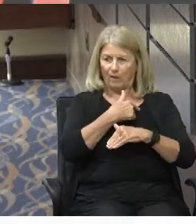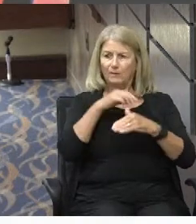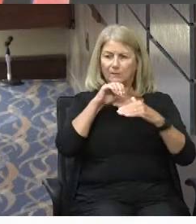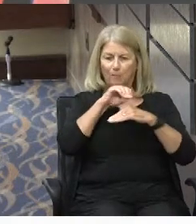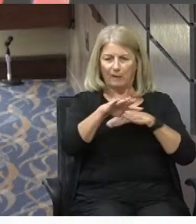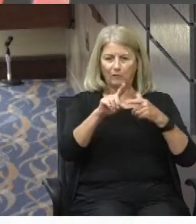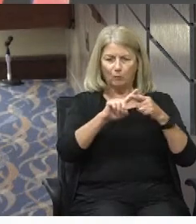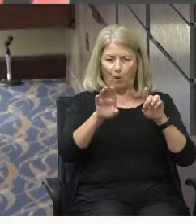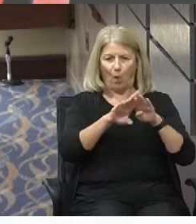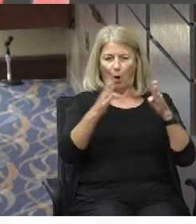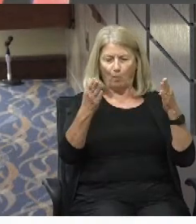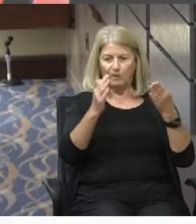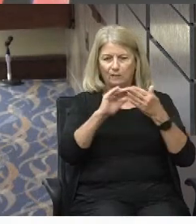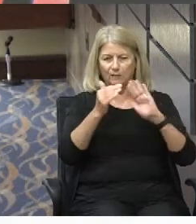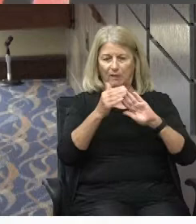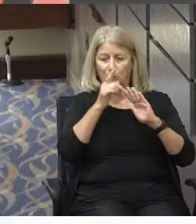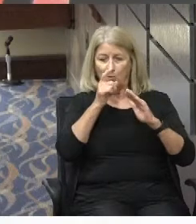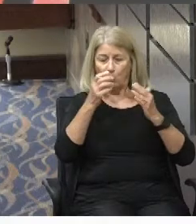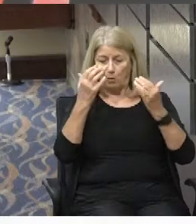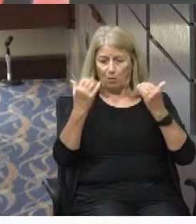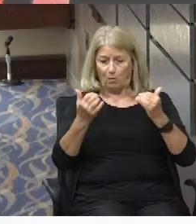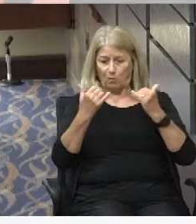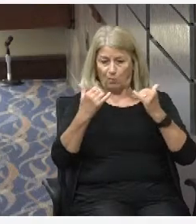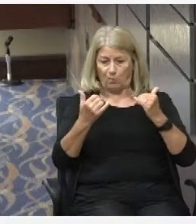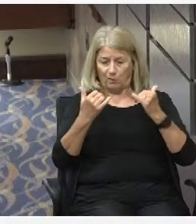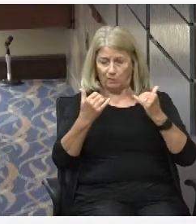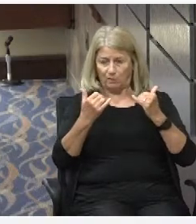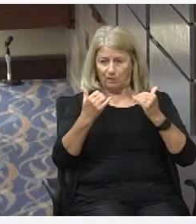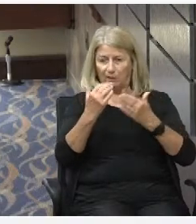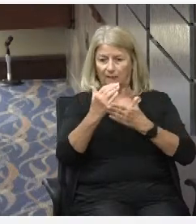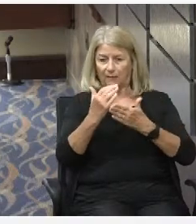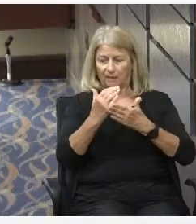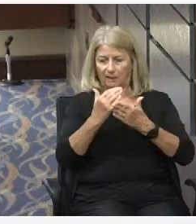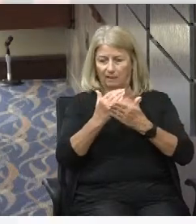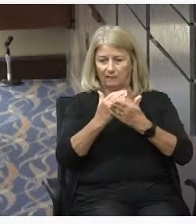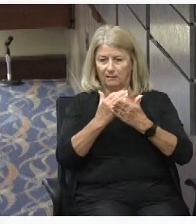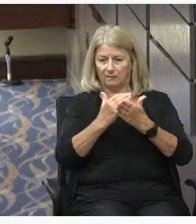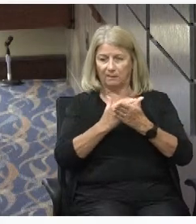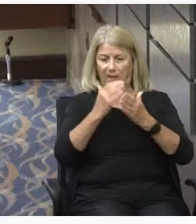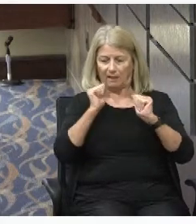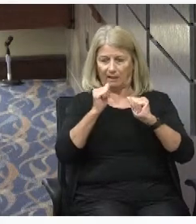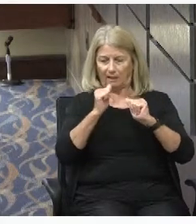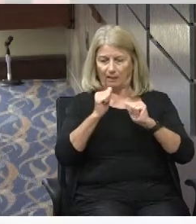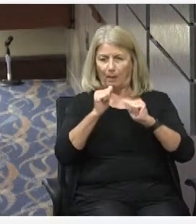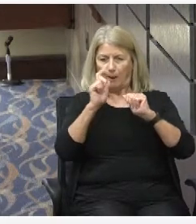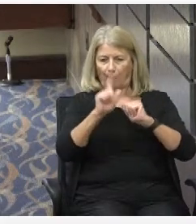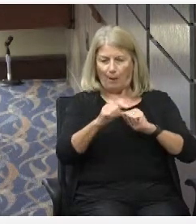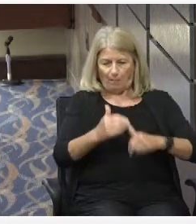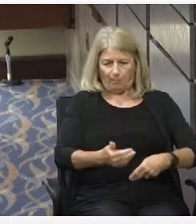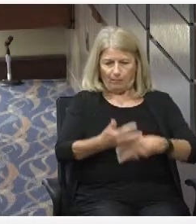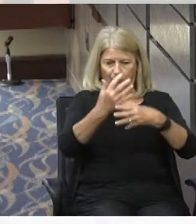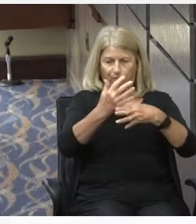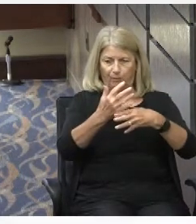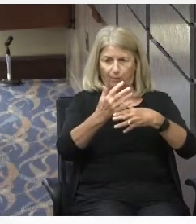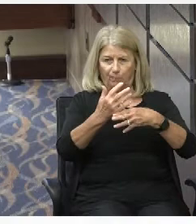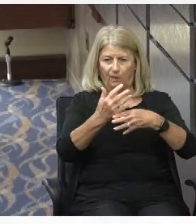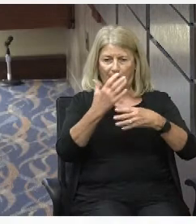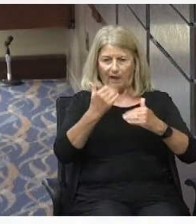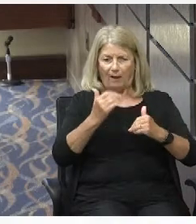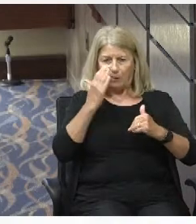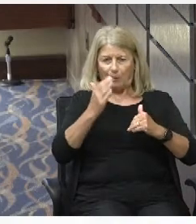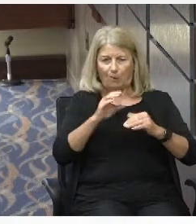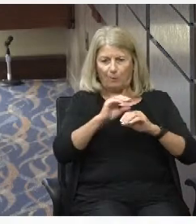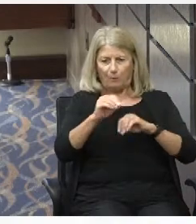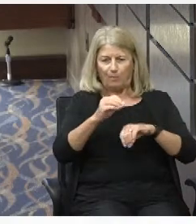this point in time, kind of who our current list is. I can just take you there if you, now you're going to put me on the spot of where I need to go